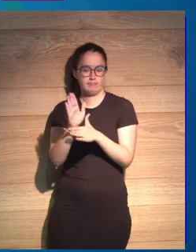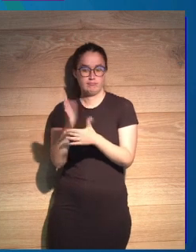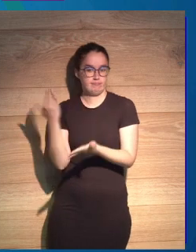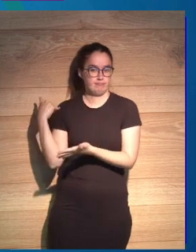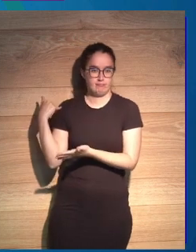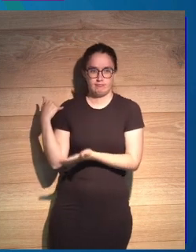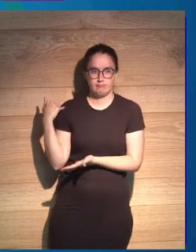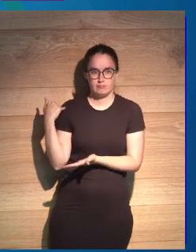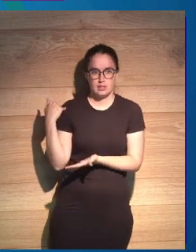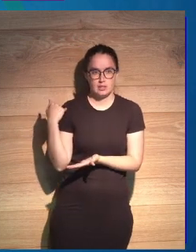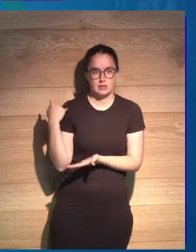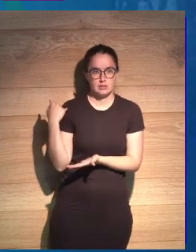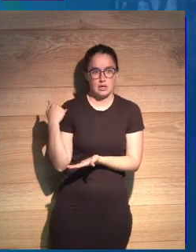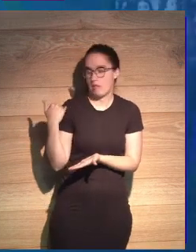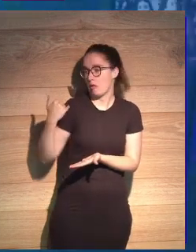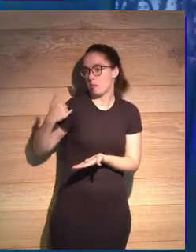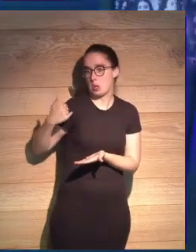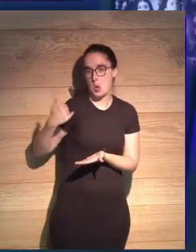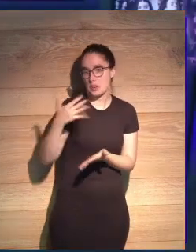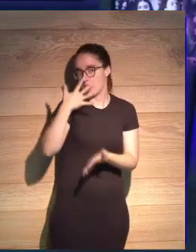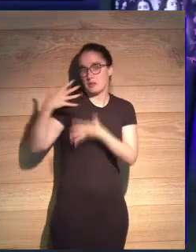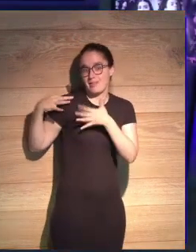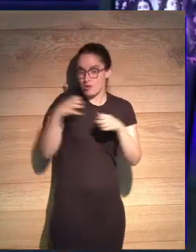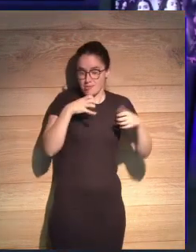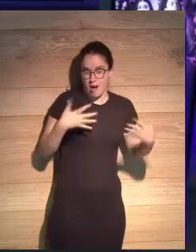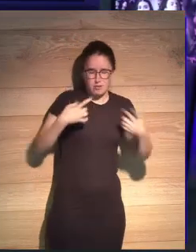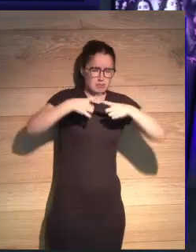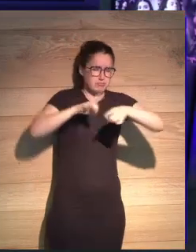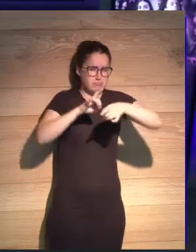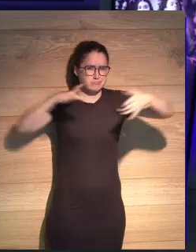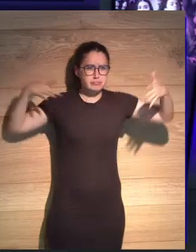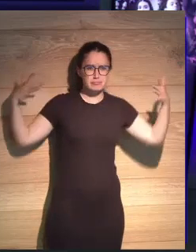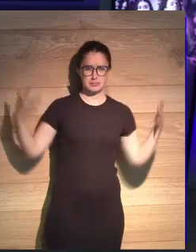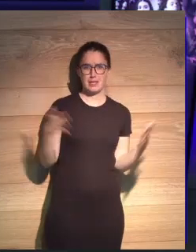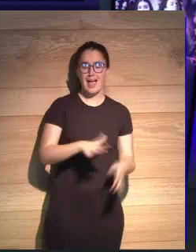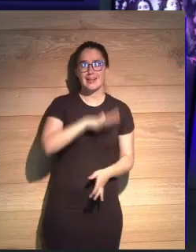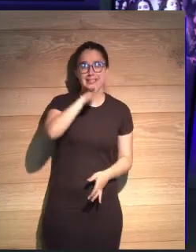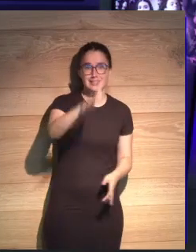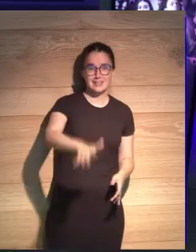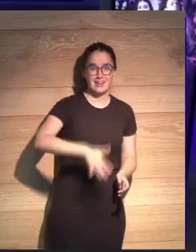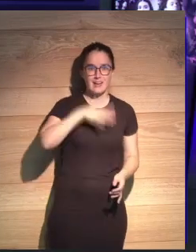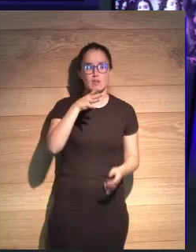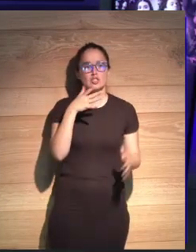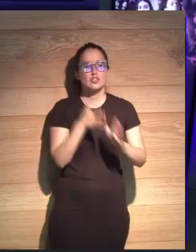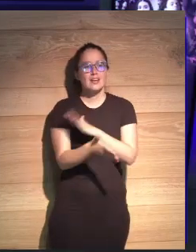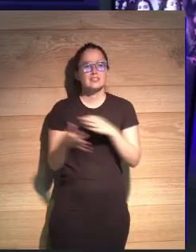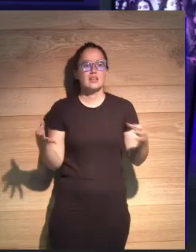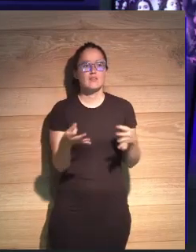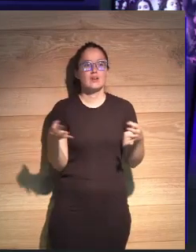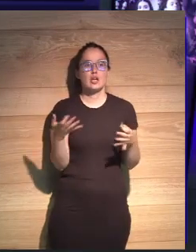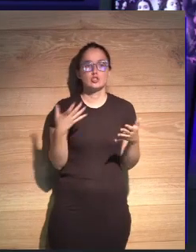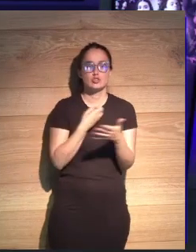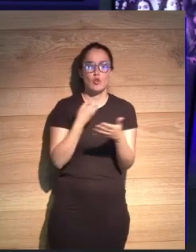headsets, and there are some devices nowadays that are very different to the ones we had 10 years ago.